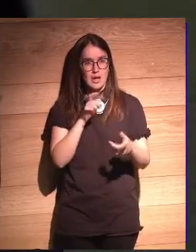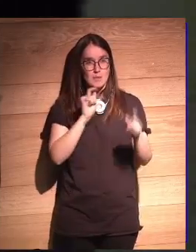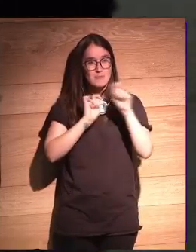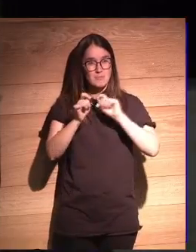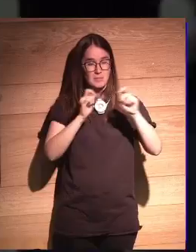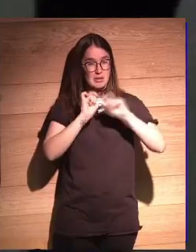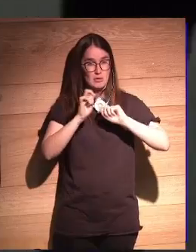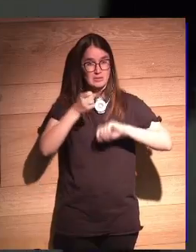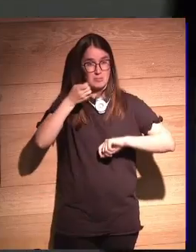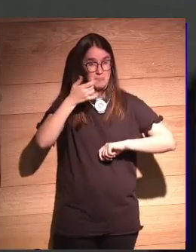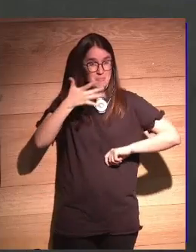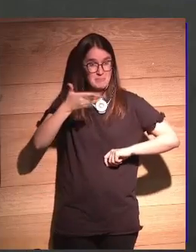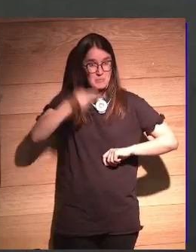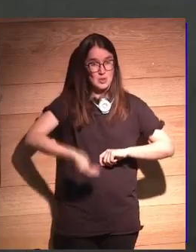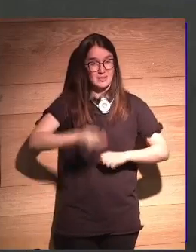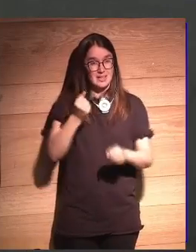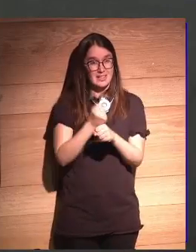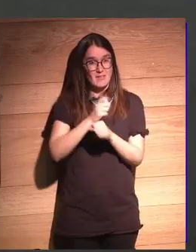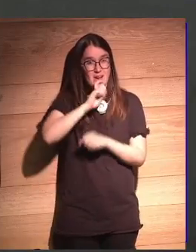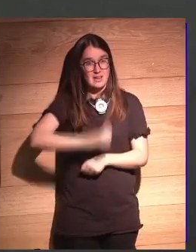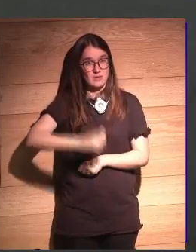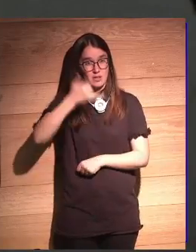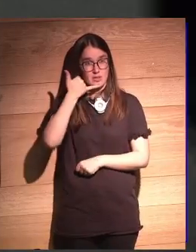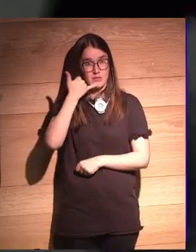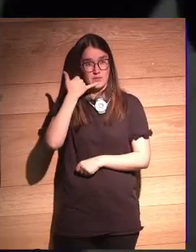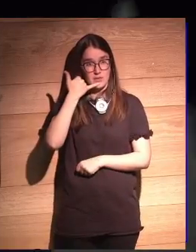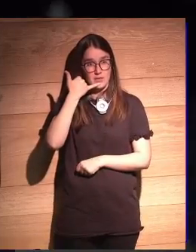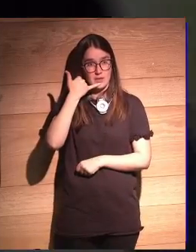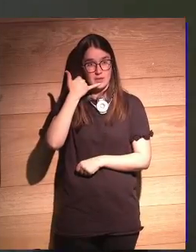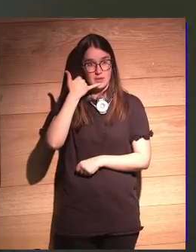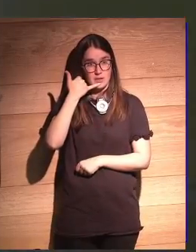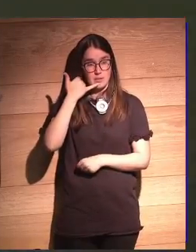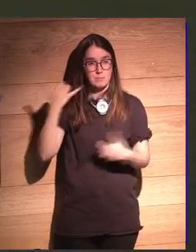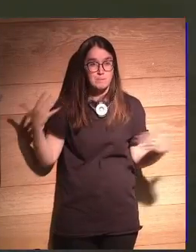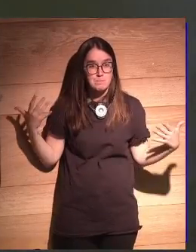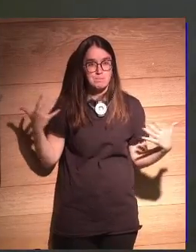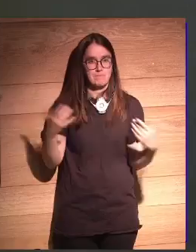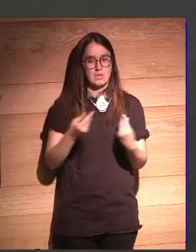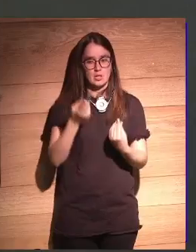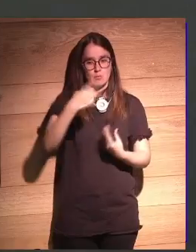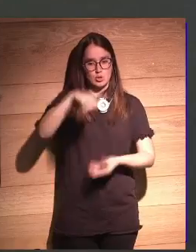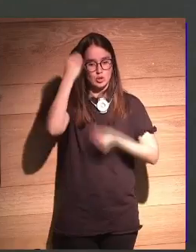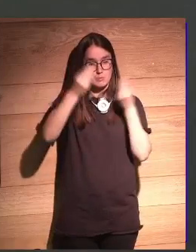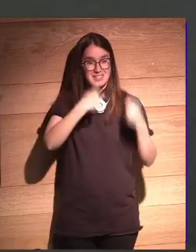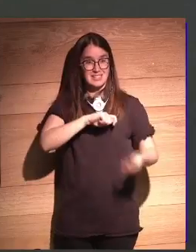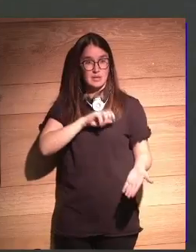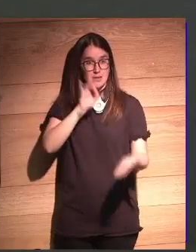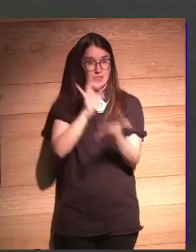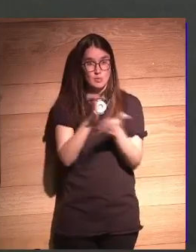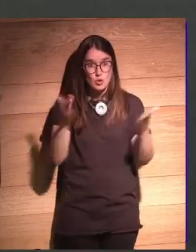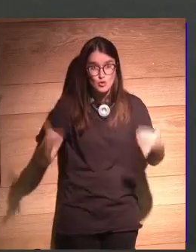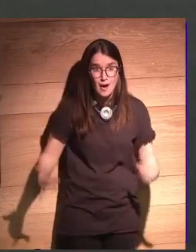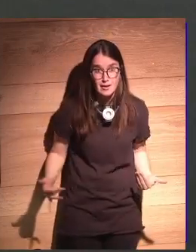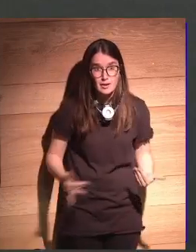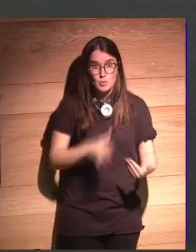asking me today if there were any evictions today, journalists working here for Fundación Telefónica,